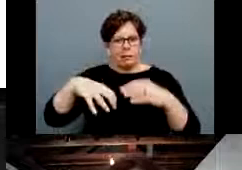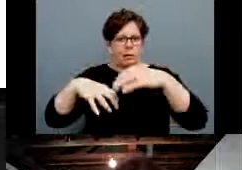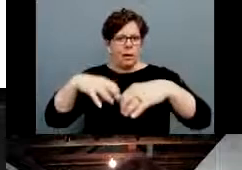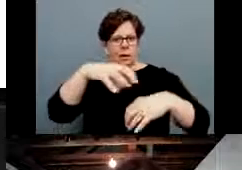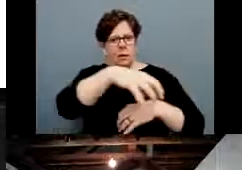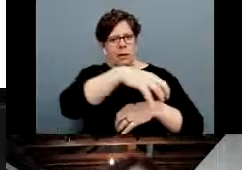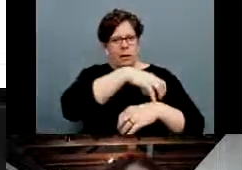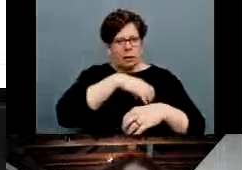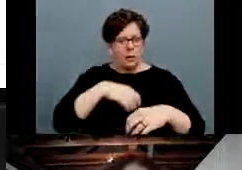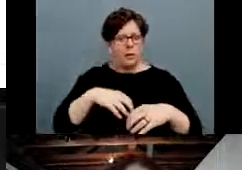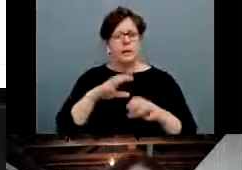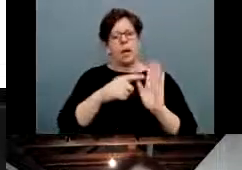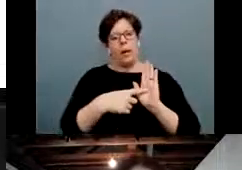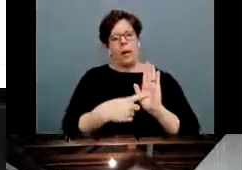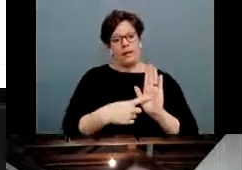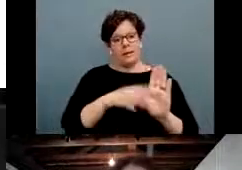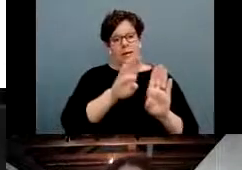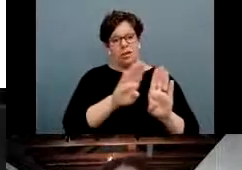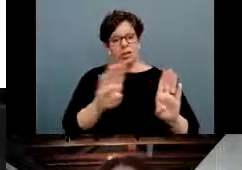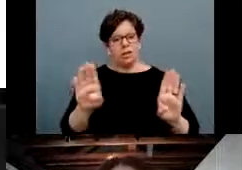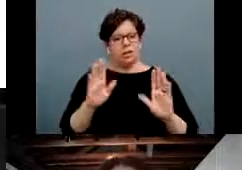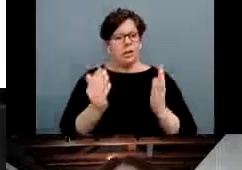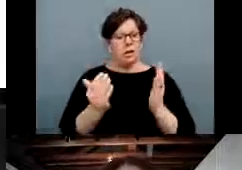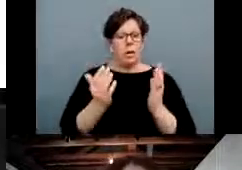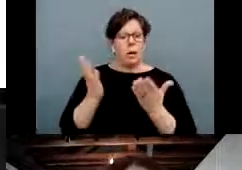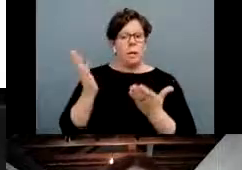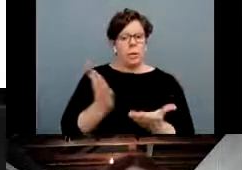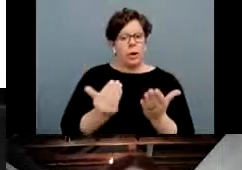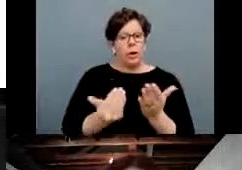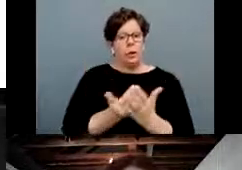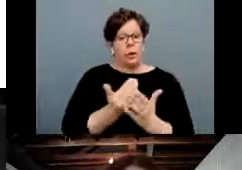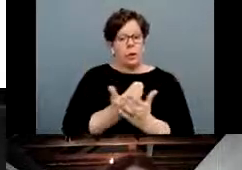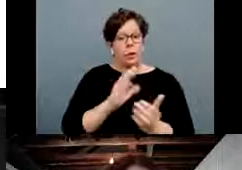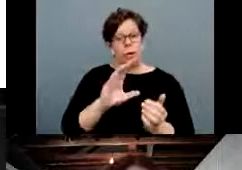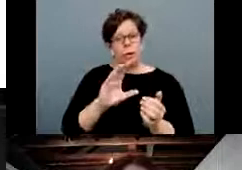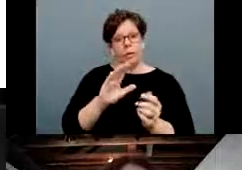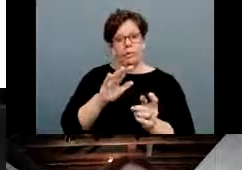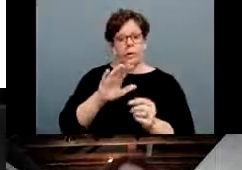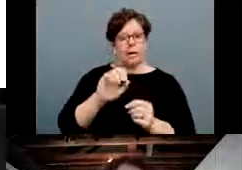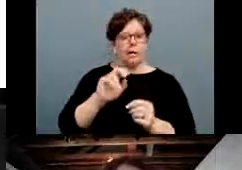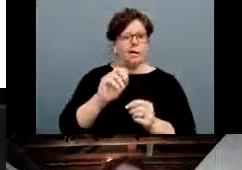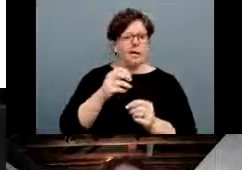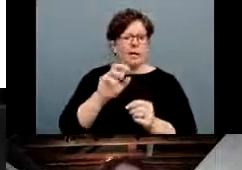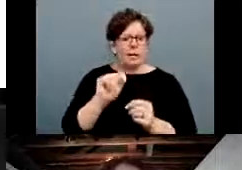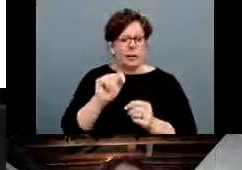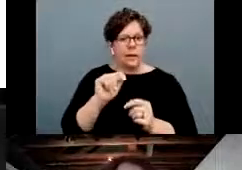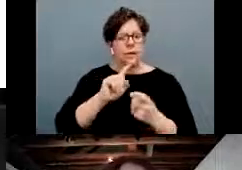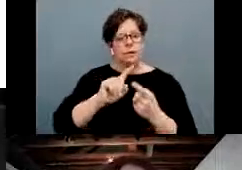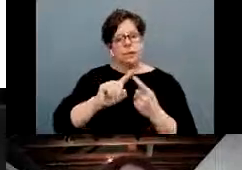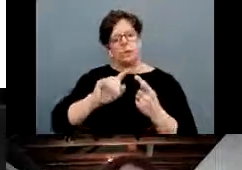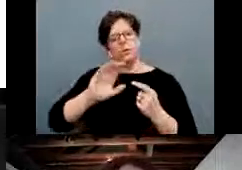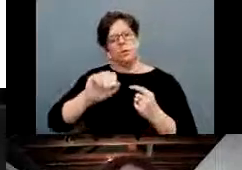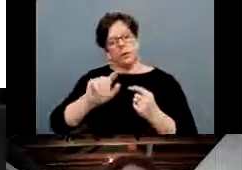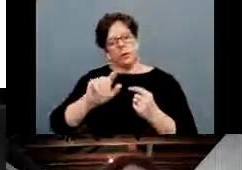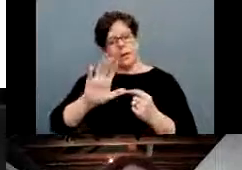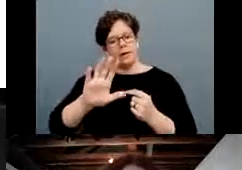our exhibitions focus on bringing new context to the work and life of James Castle, providing visitors with a deeper understanding